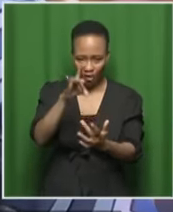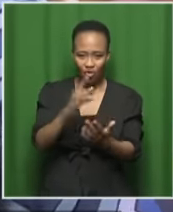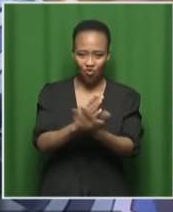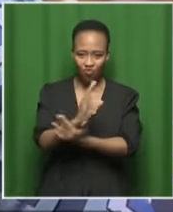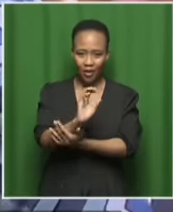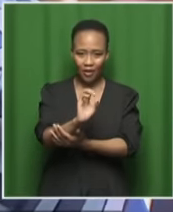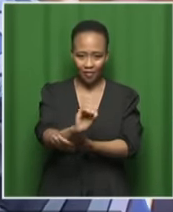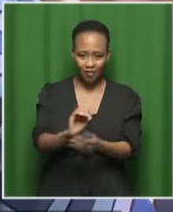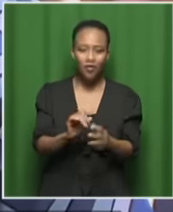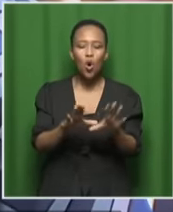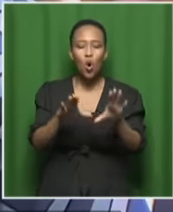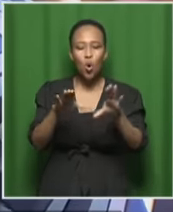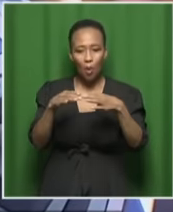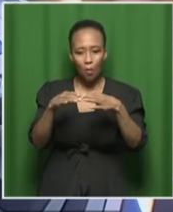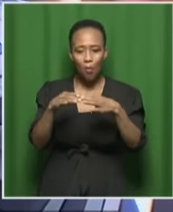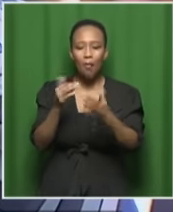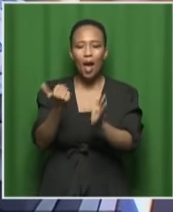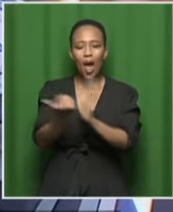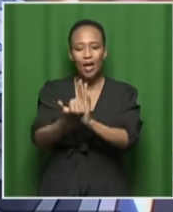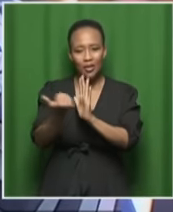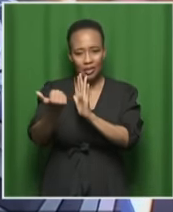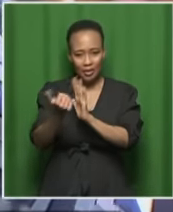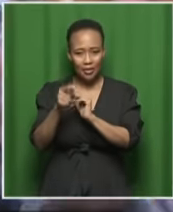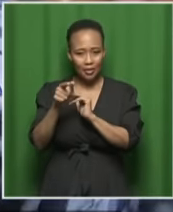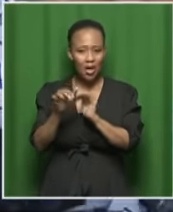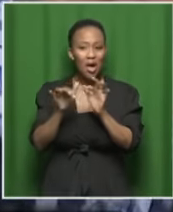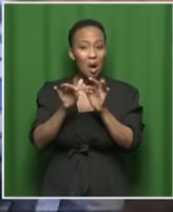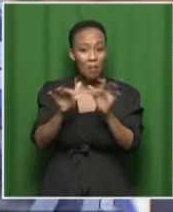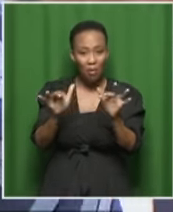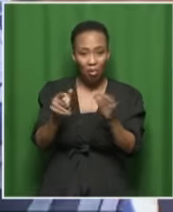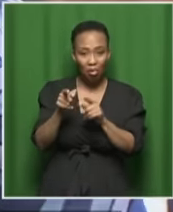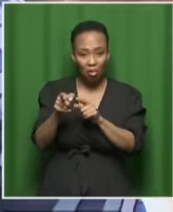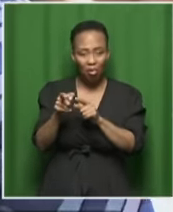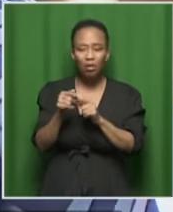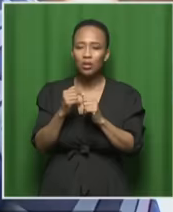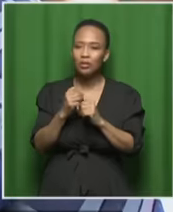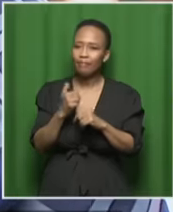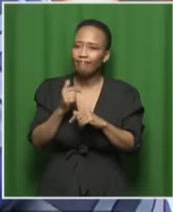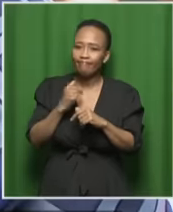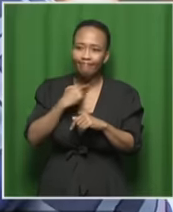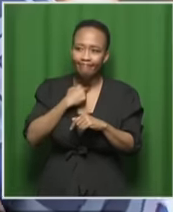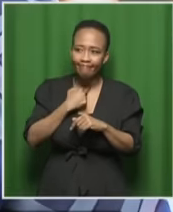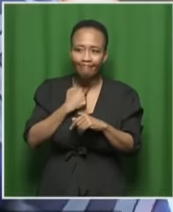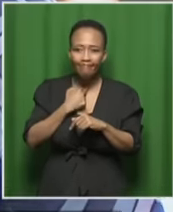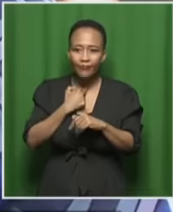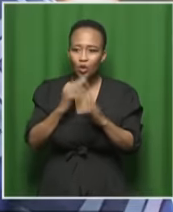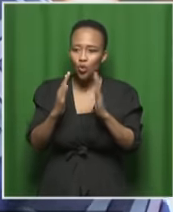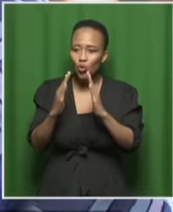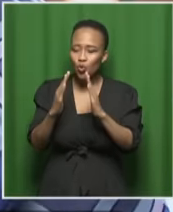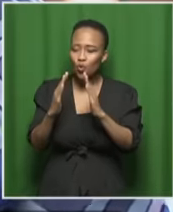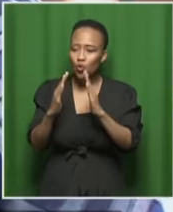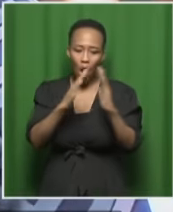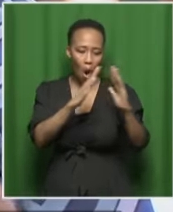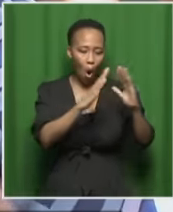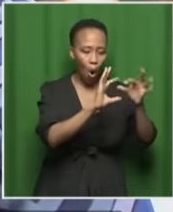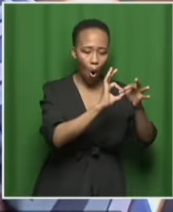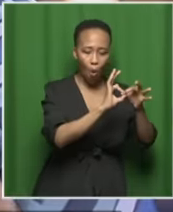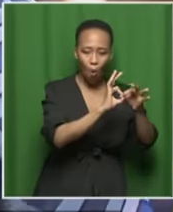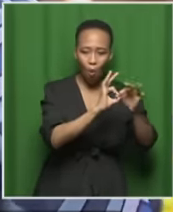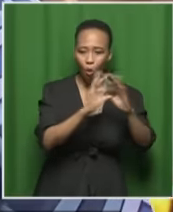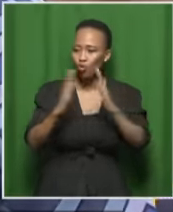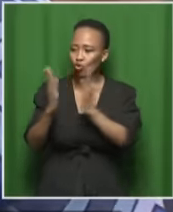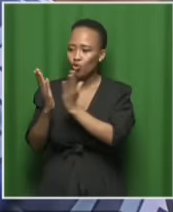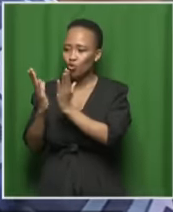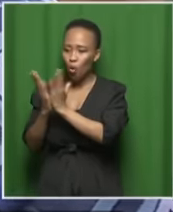Act, and you compare it with those days where people could not even go to a school that is nearby here, when you come here in the morning and see children of